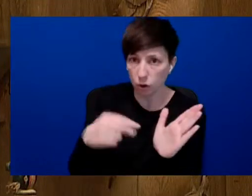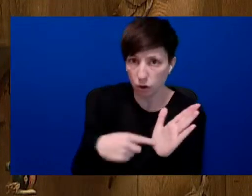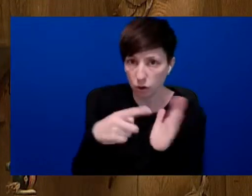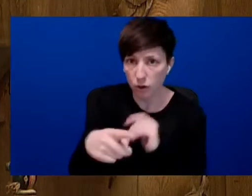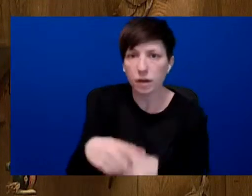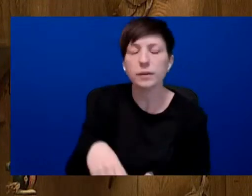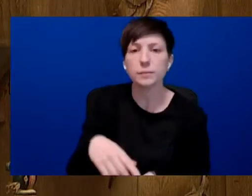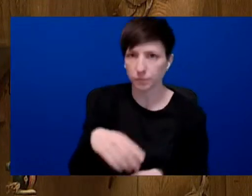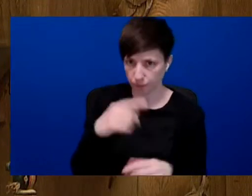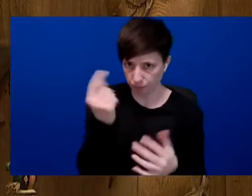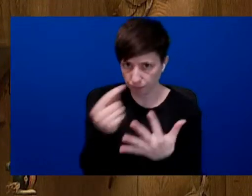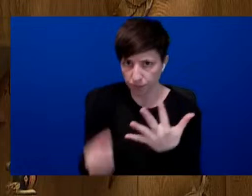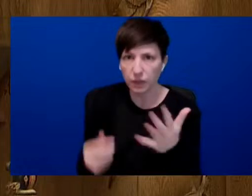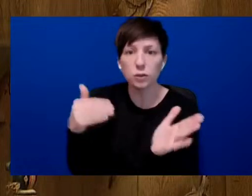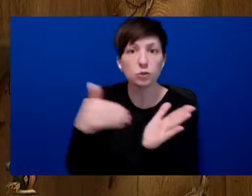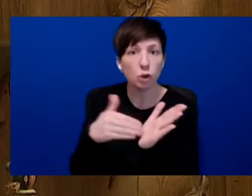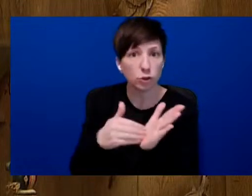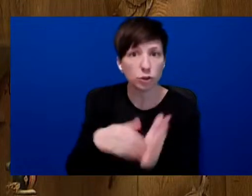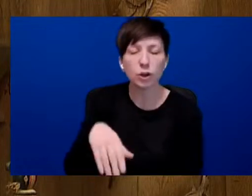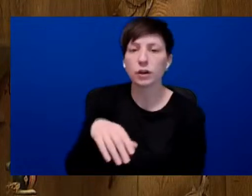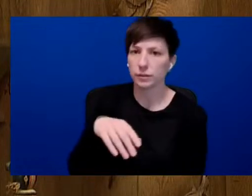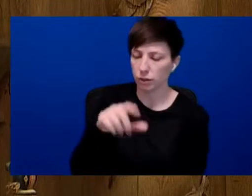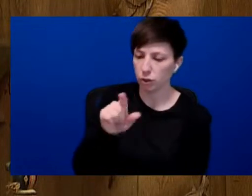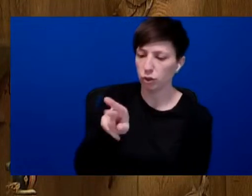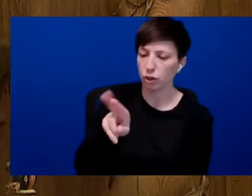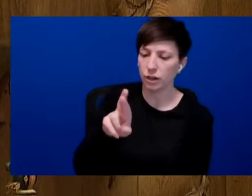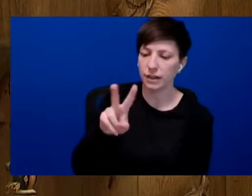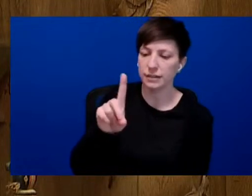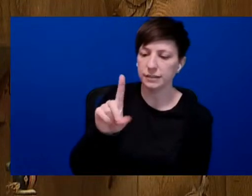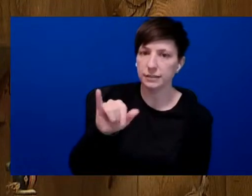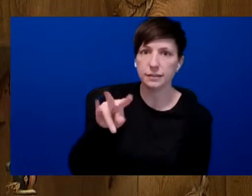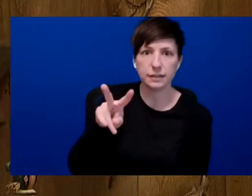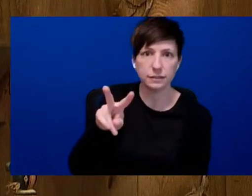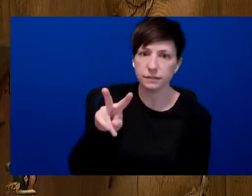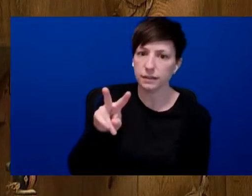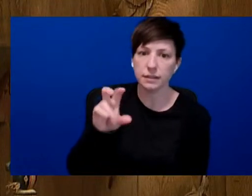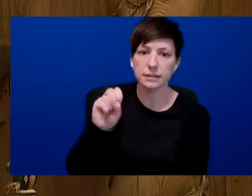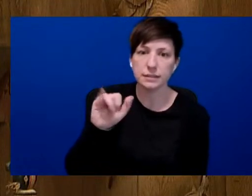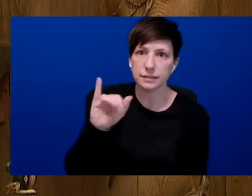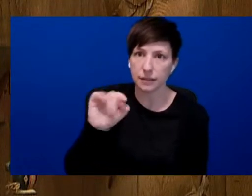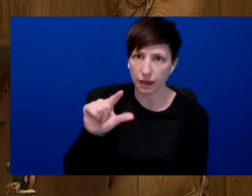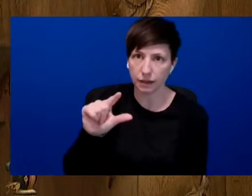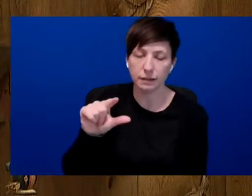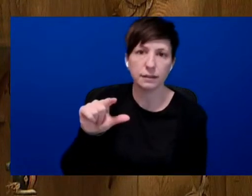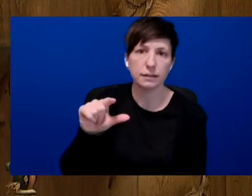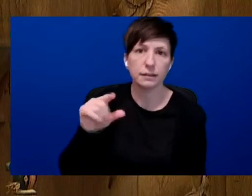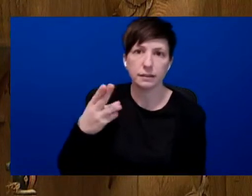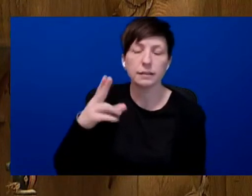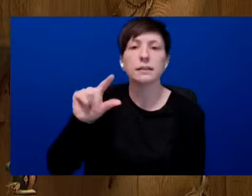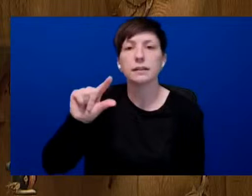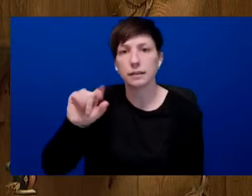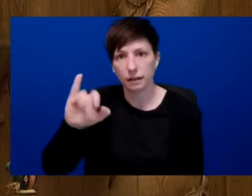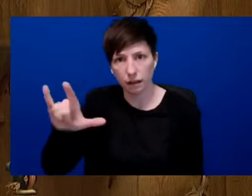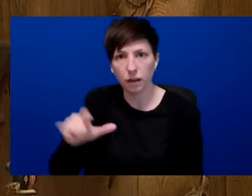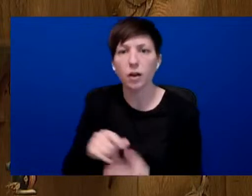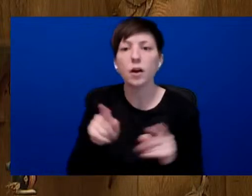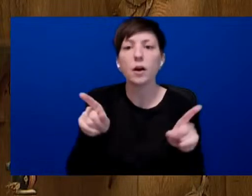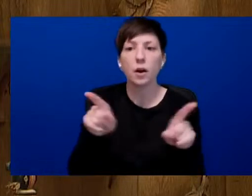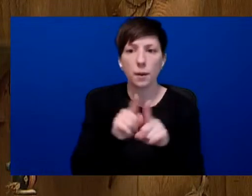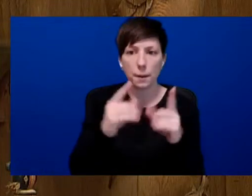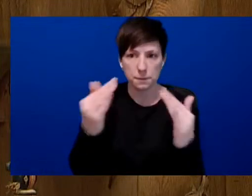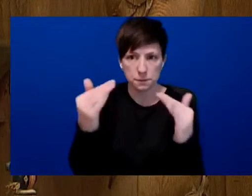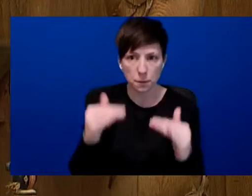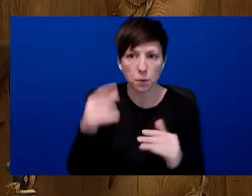Froelich, and Dr. Gurdeep Singh Gill. We mourn Ben Mizrahi, a medic